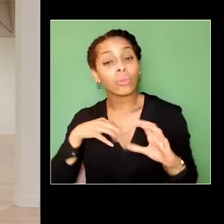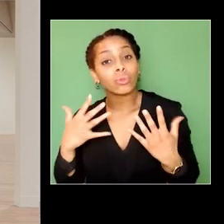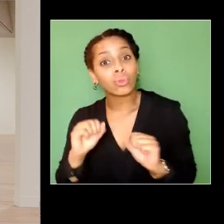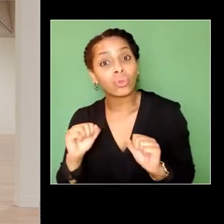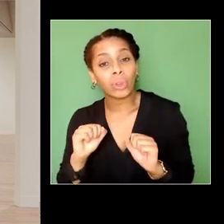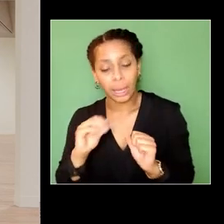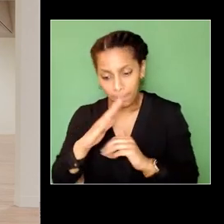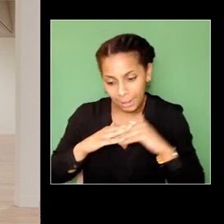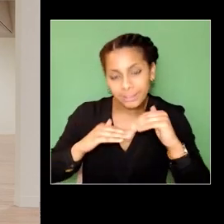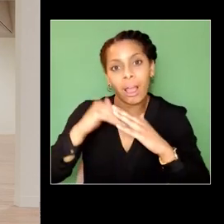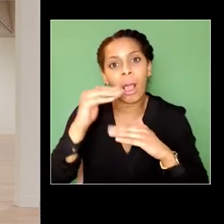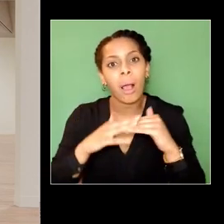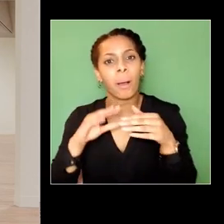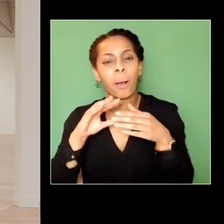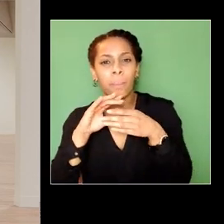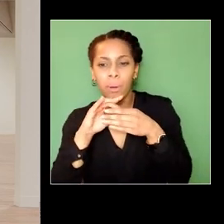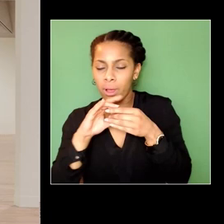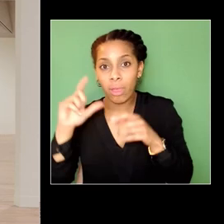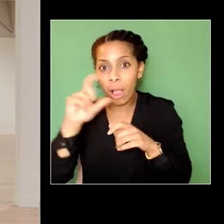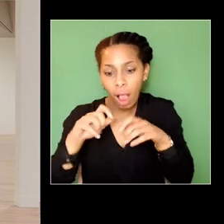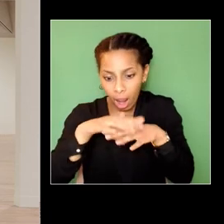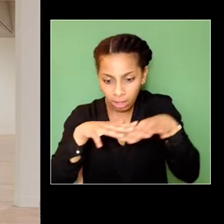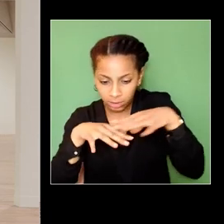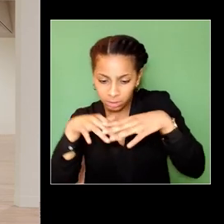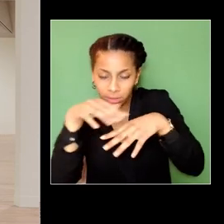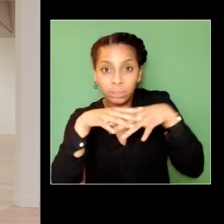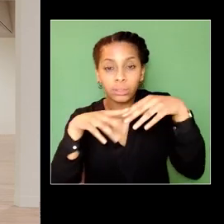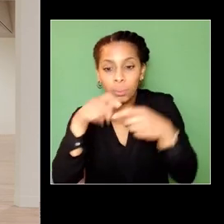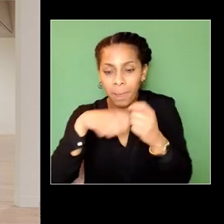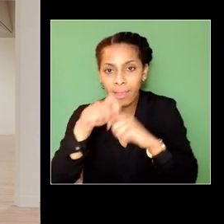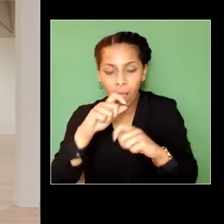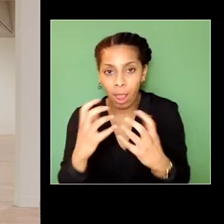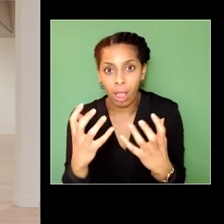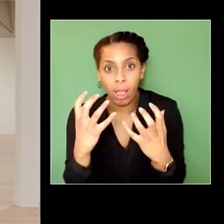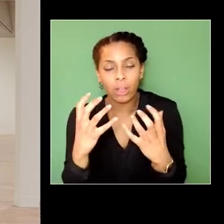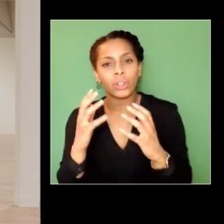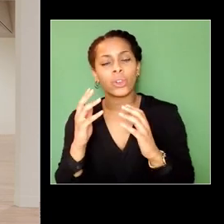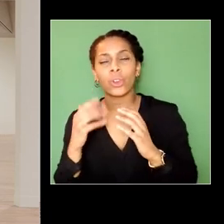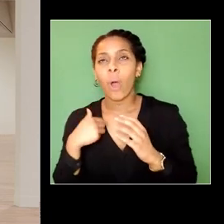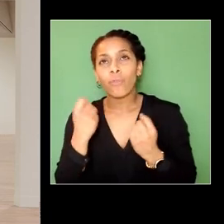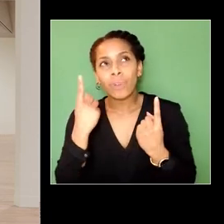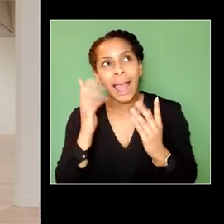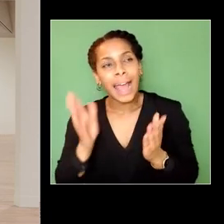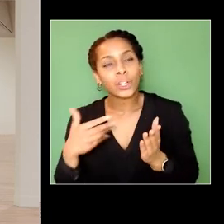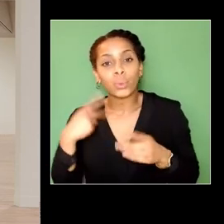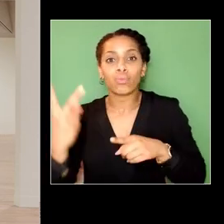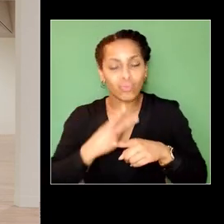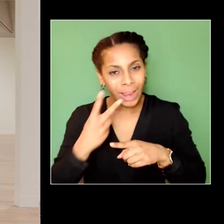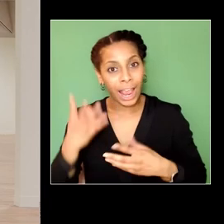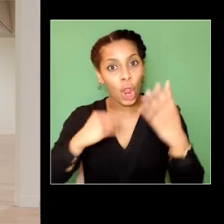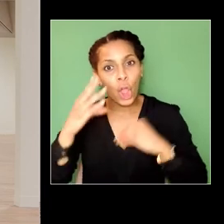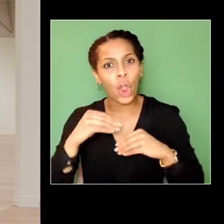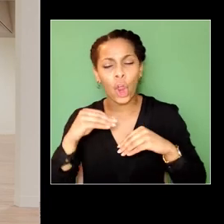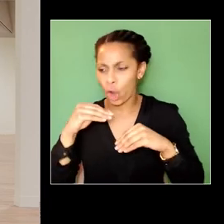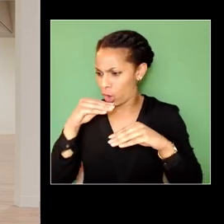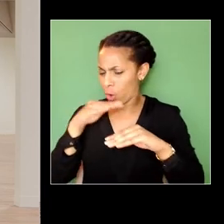piece. And so I had to relearn all of that and start to think about it very seriously.